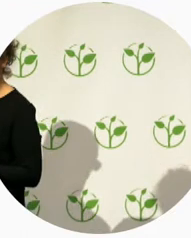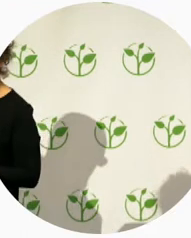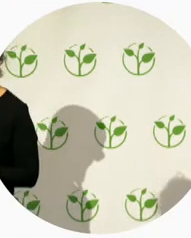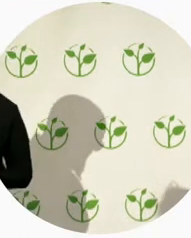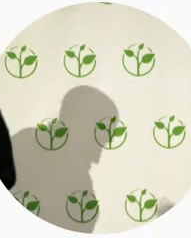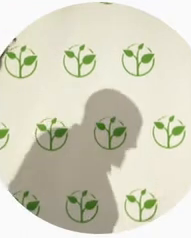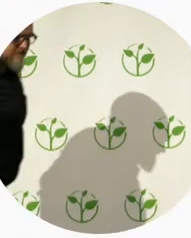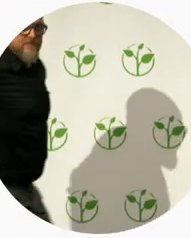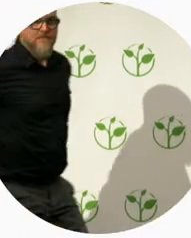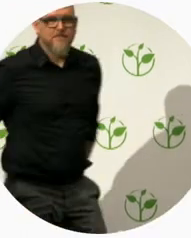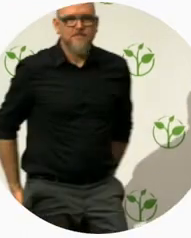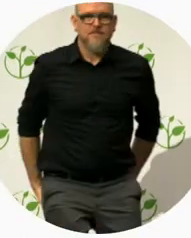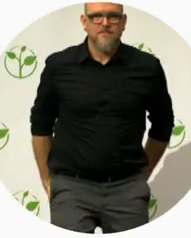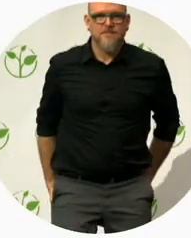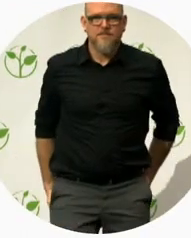David.